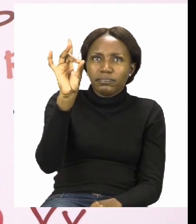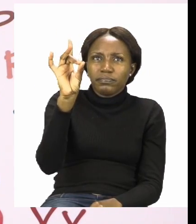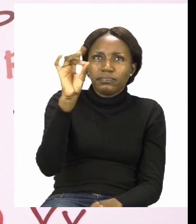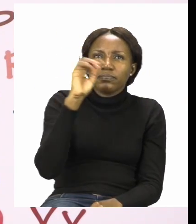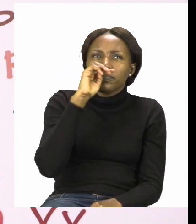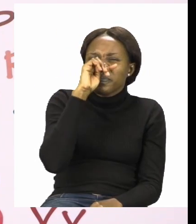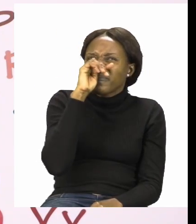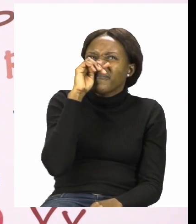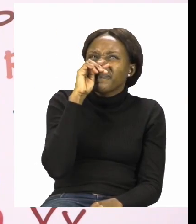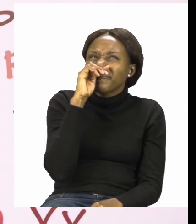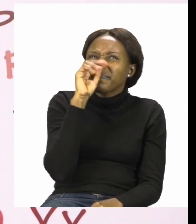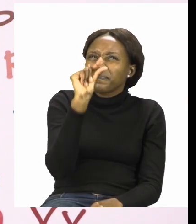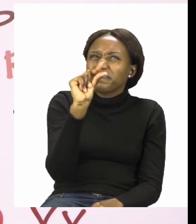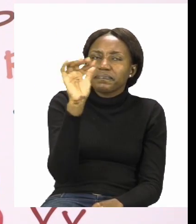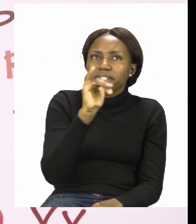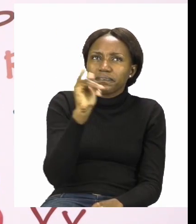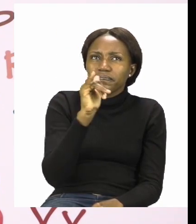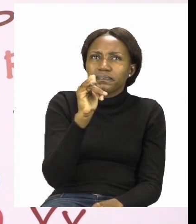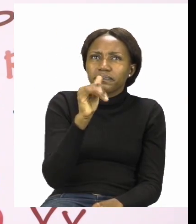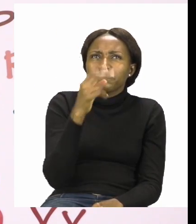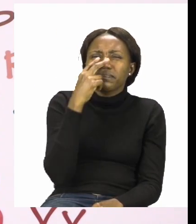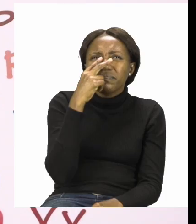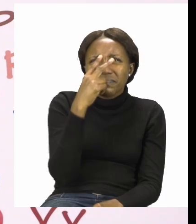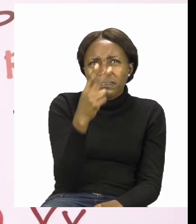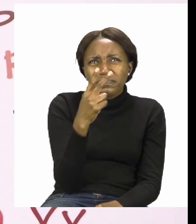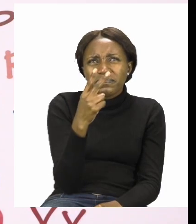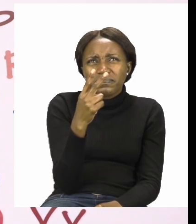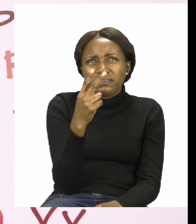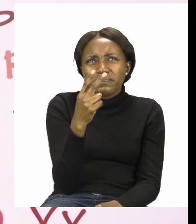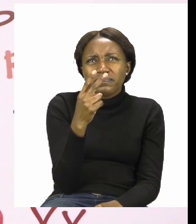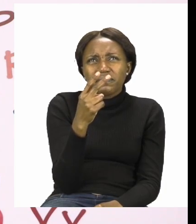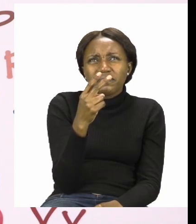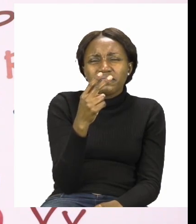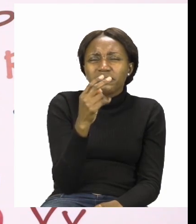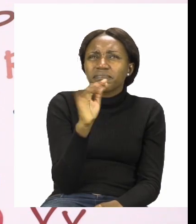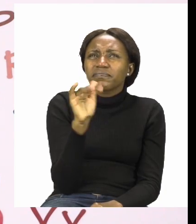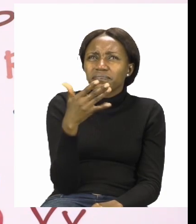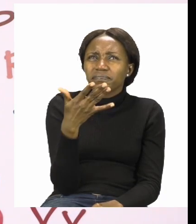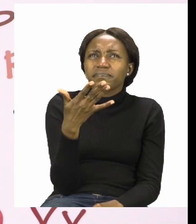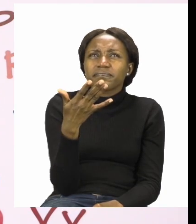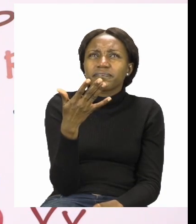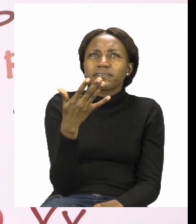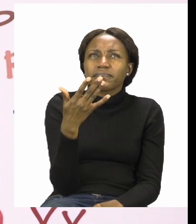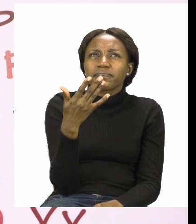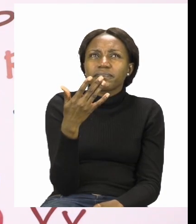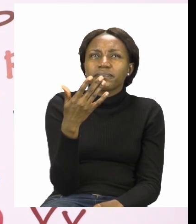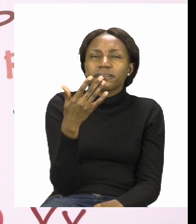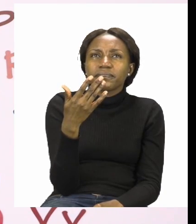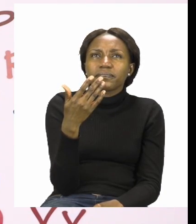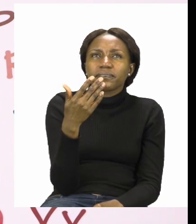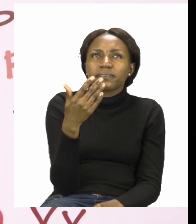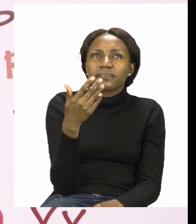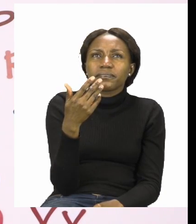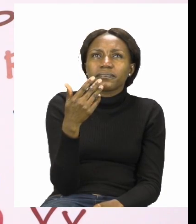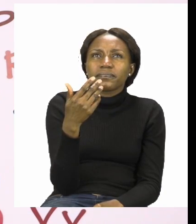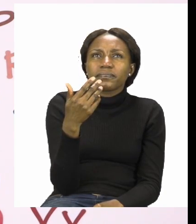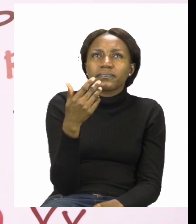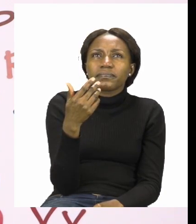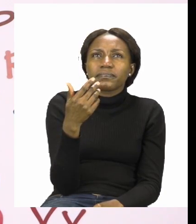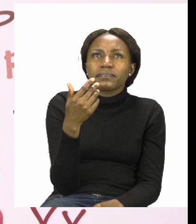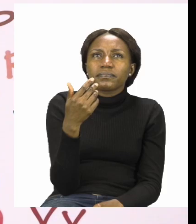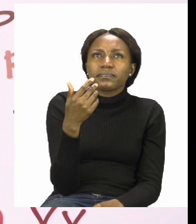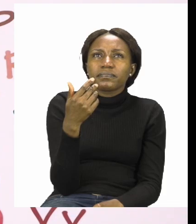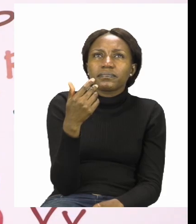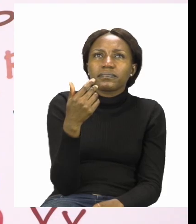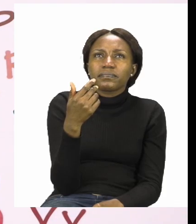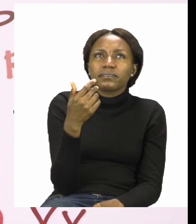number line, and we're going to look out for either 5 or 8. The one that we come across first is